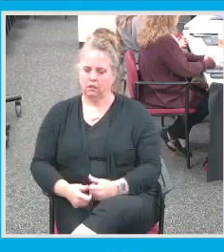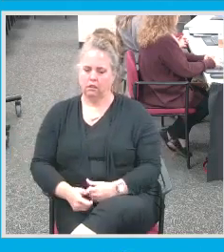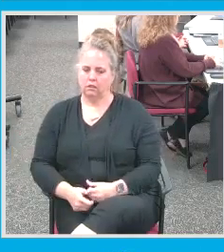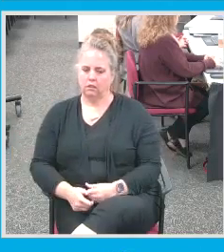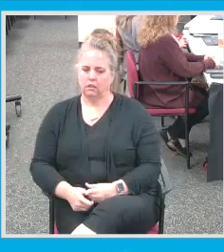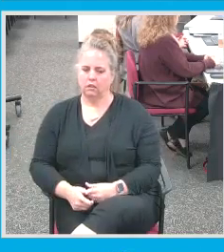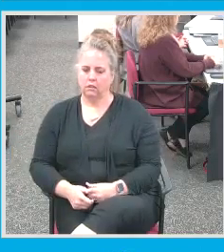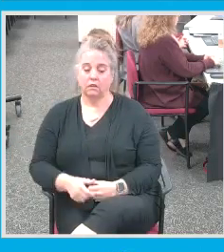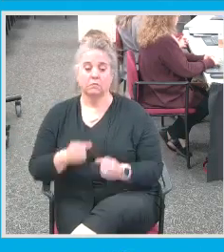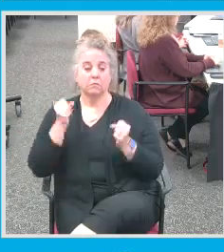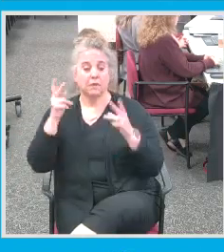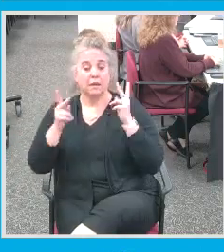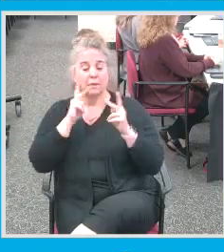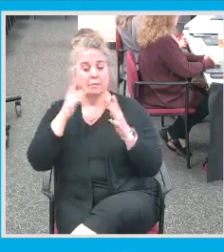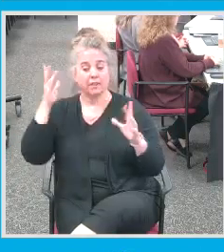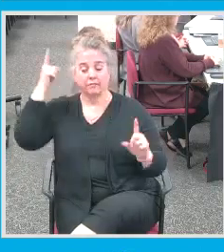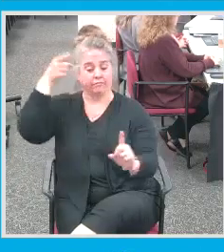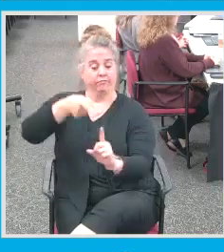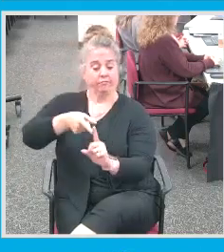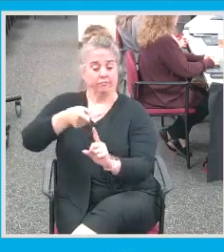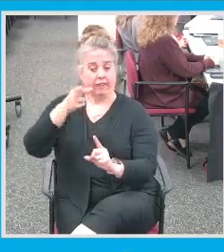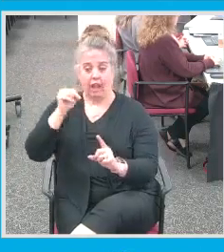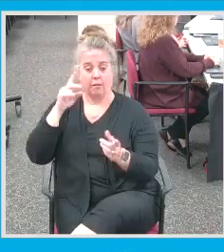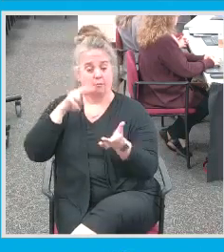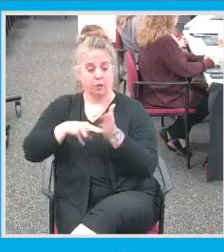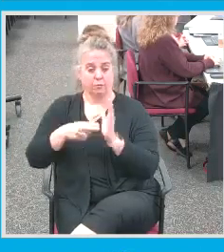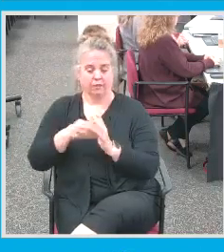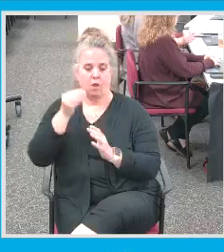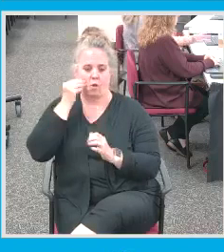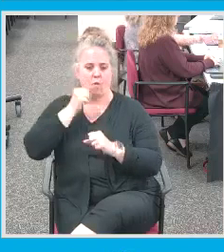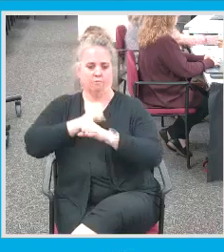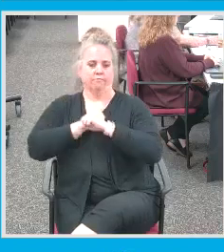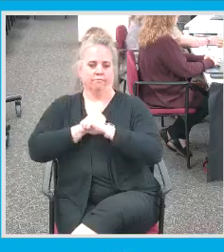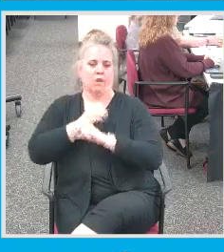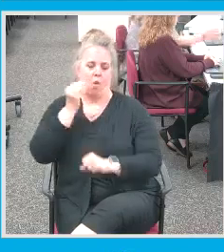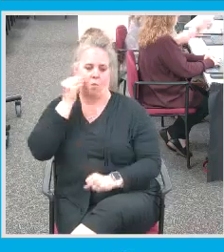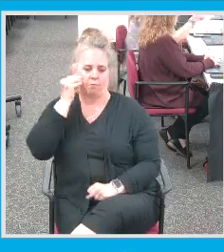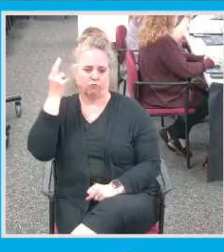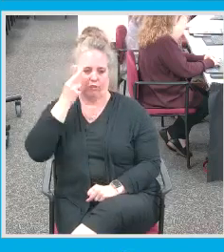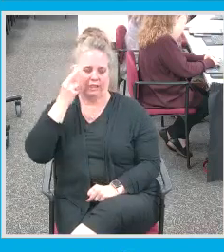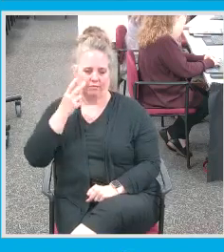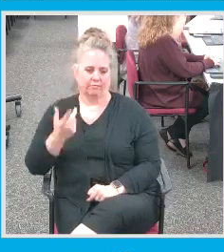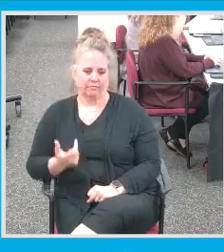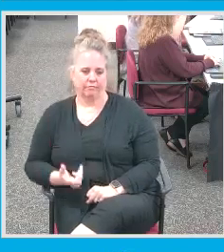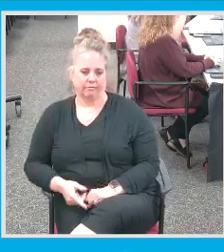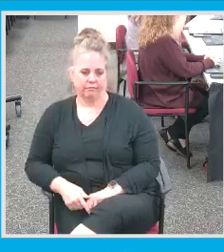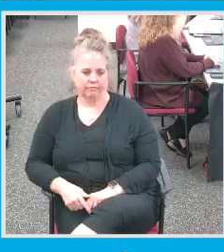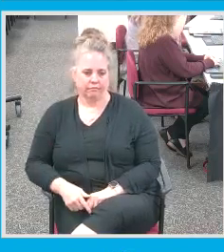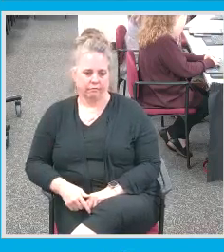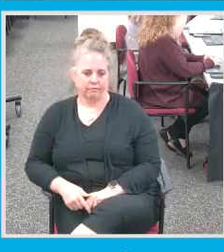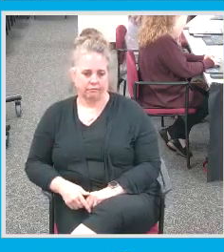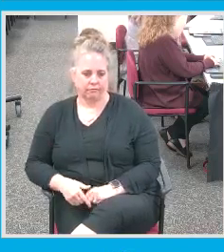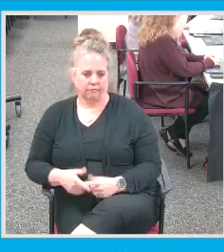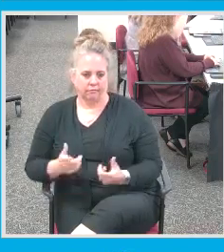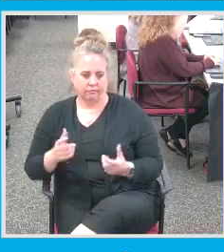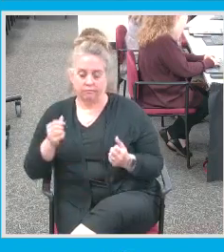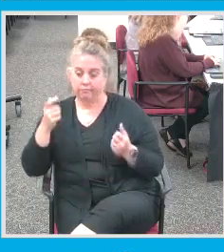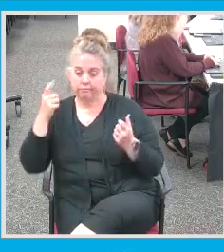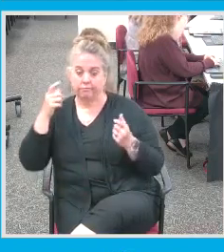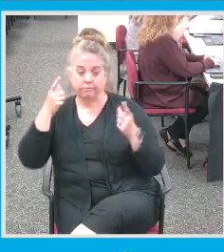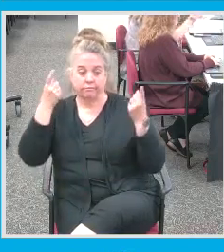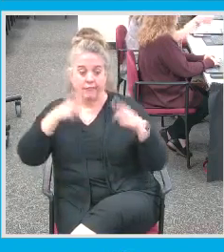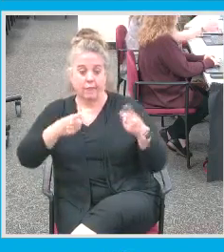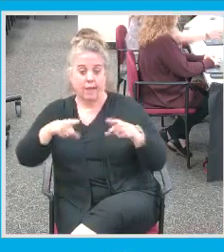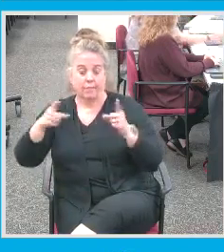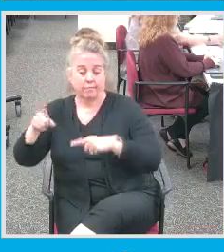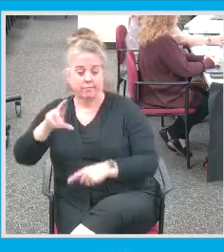successfully, I'd say every single day in the United States. They're successfully used for that reason and for that purpose.